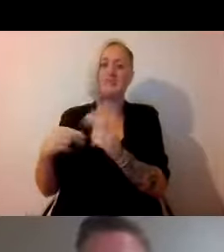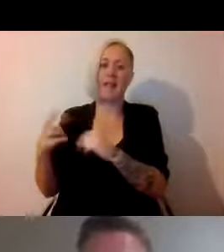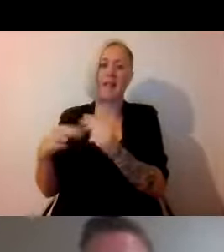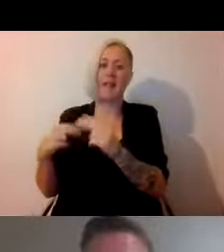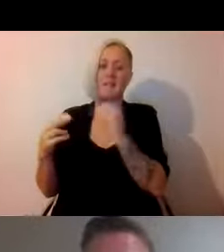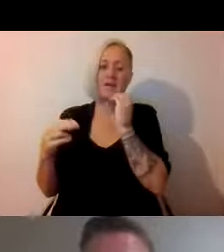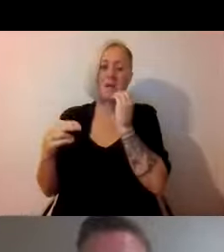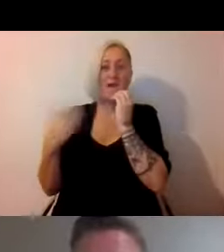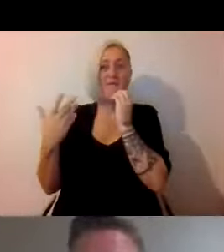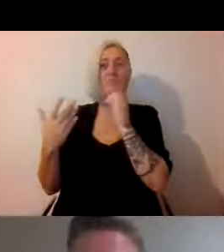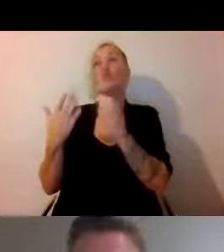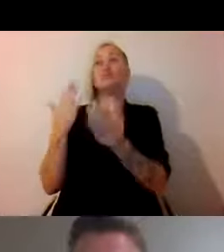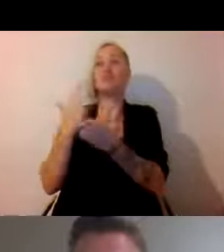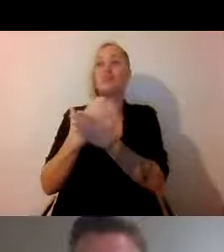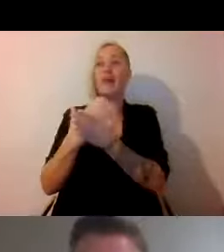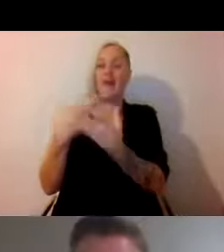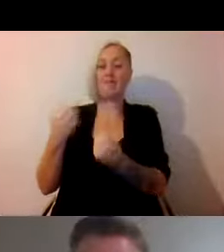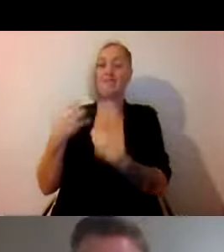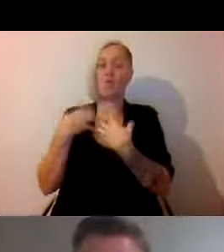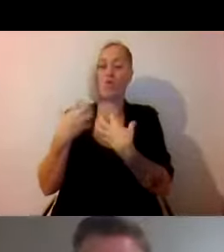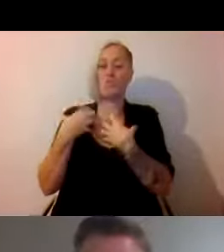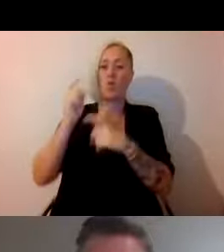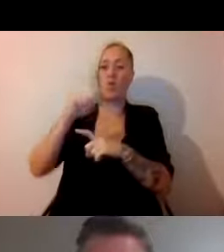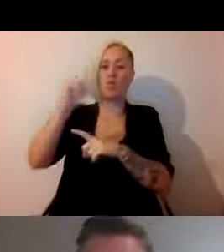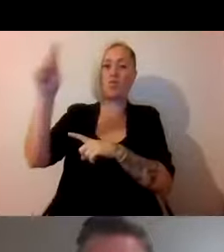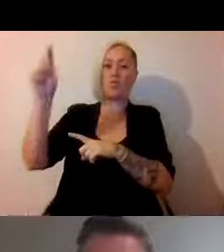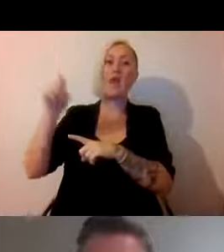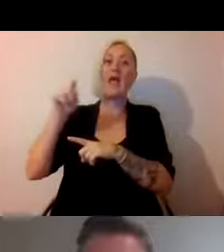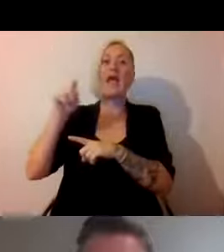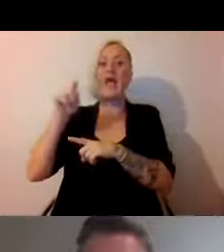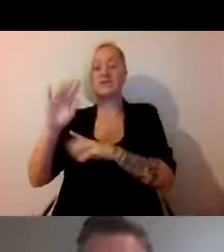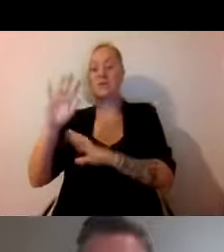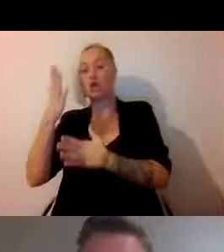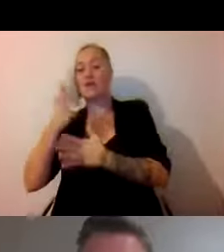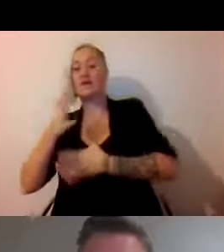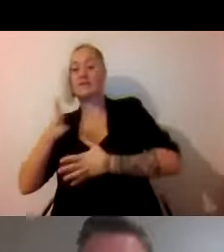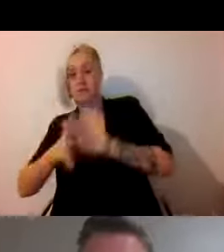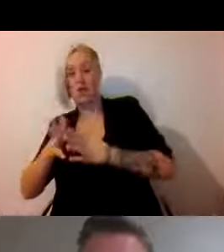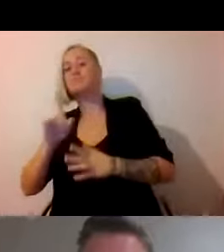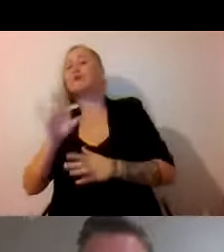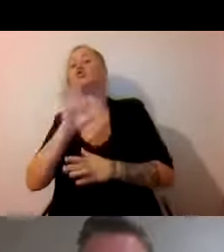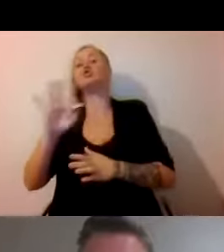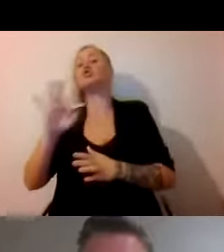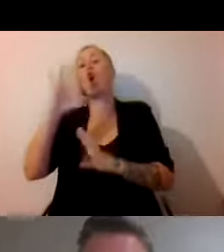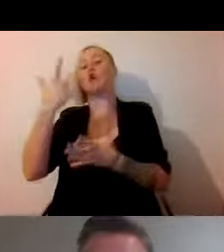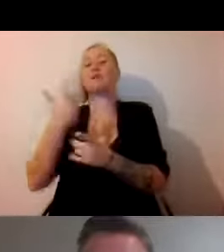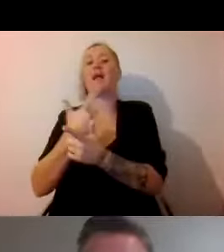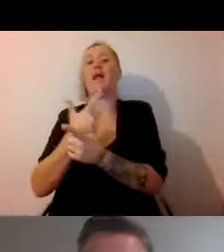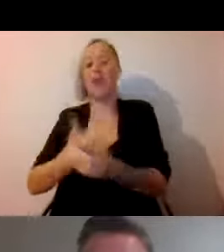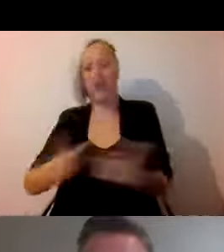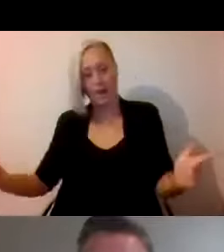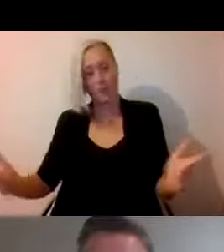it's quite common, and yeah, as I say, it is AUSLAN signs, but it's not AUSLAN language.